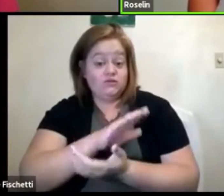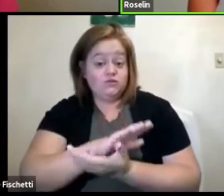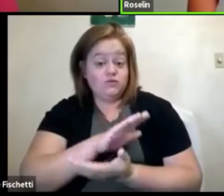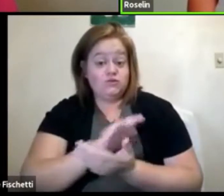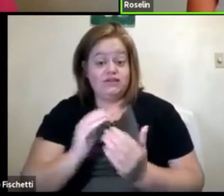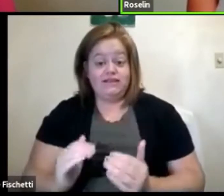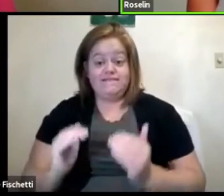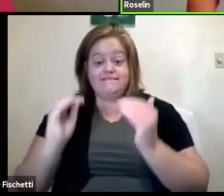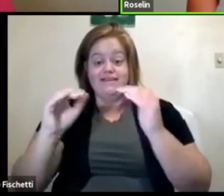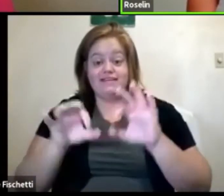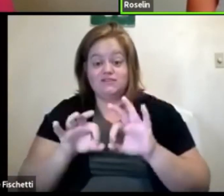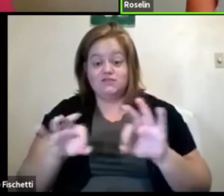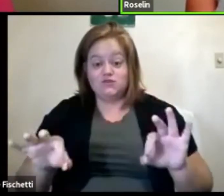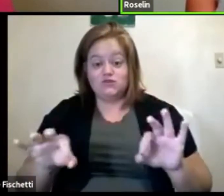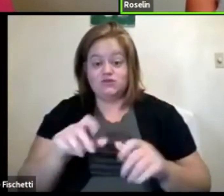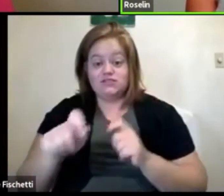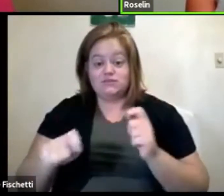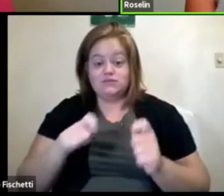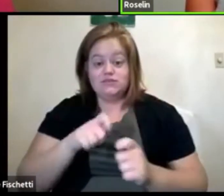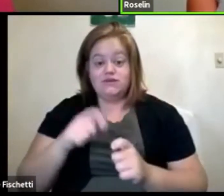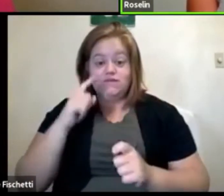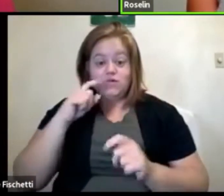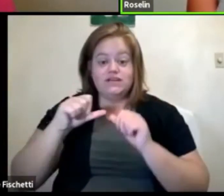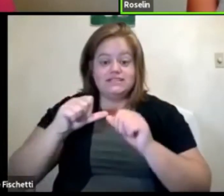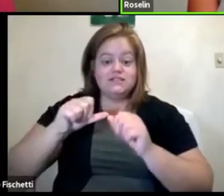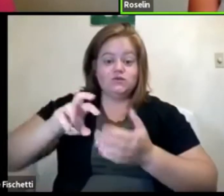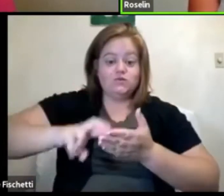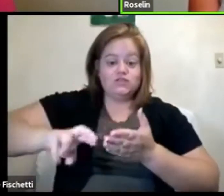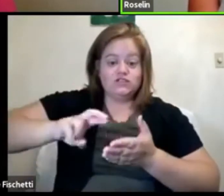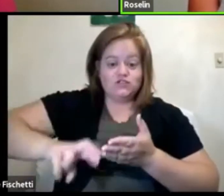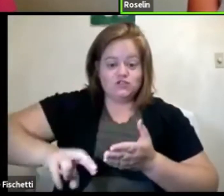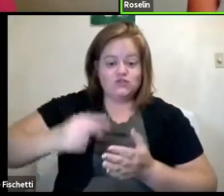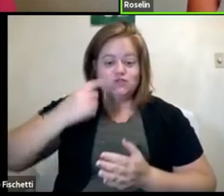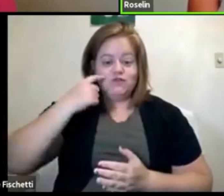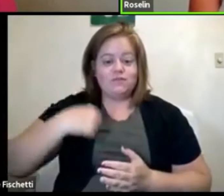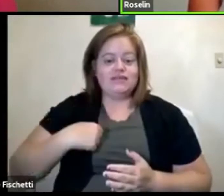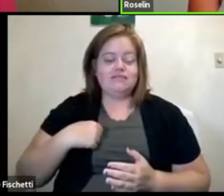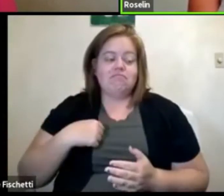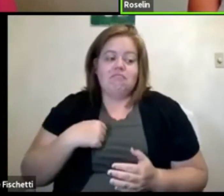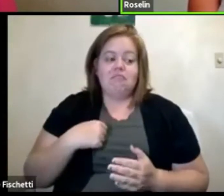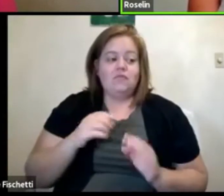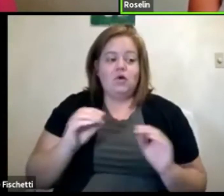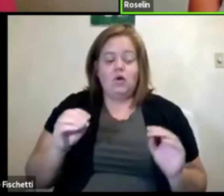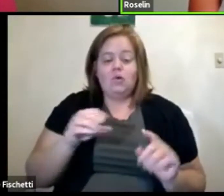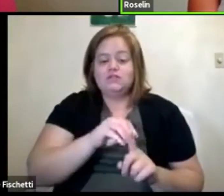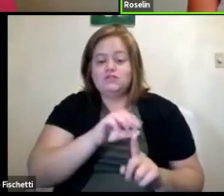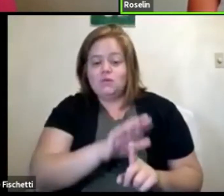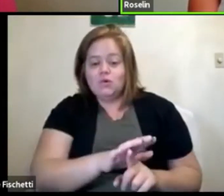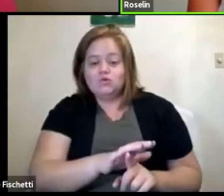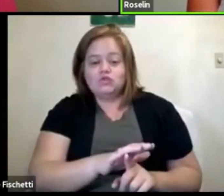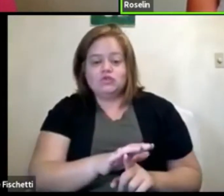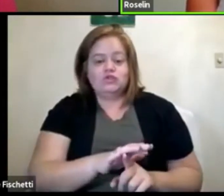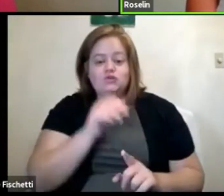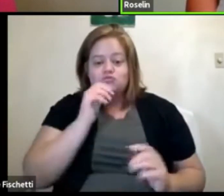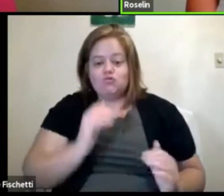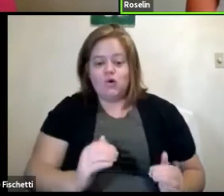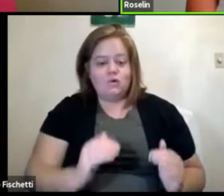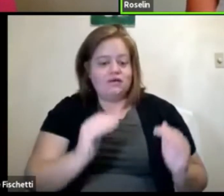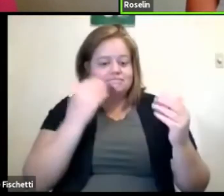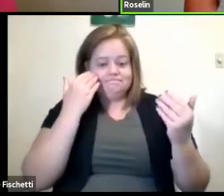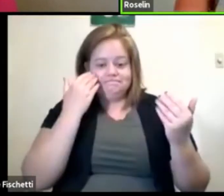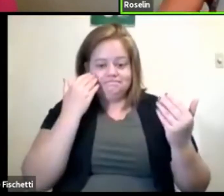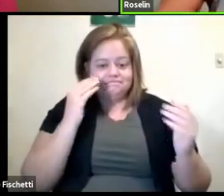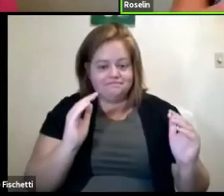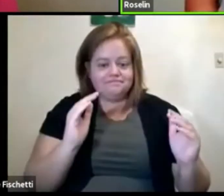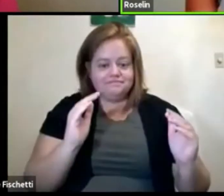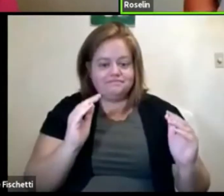degree and continue to do research. So something that I really didn't have exposure growing up. So